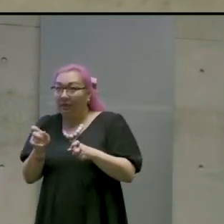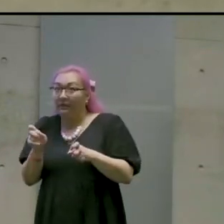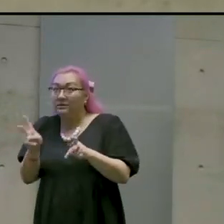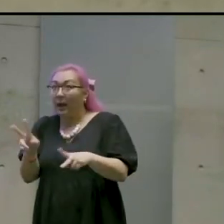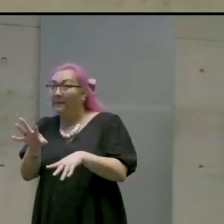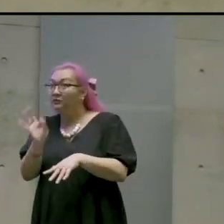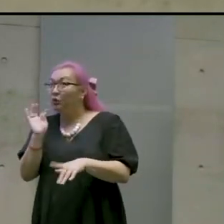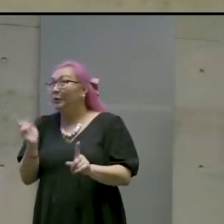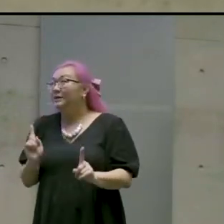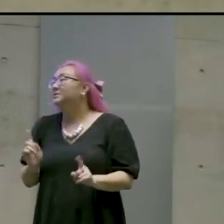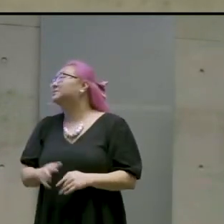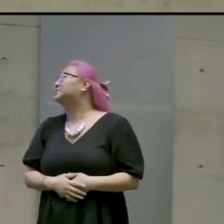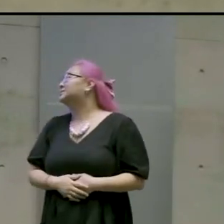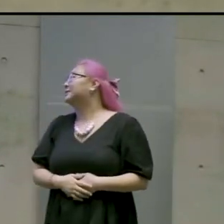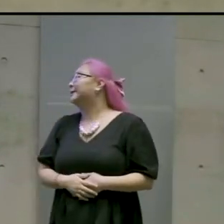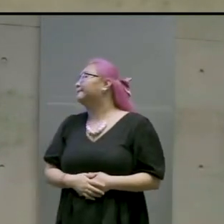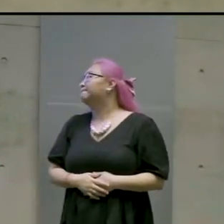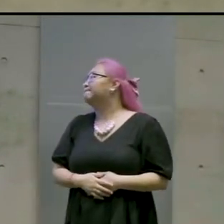love it.